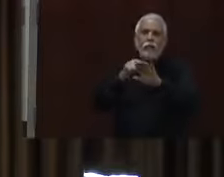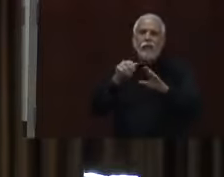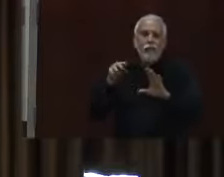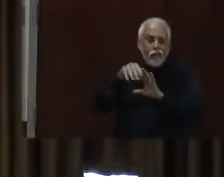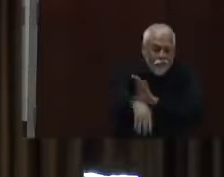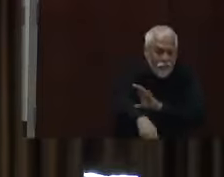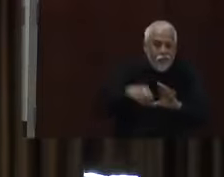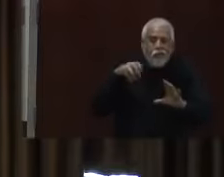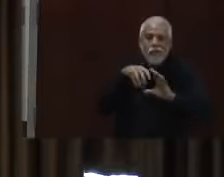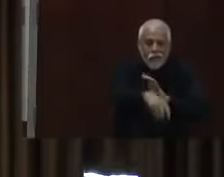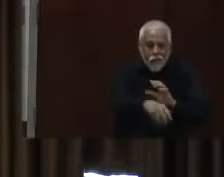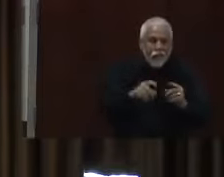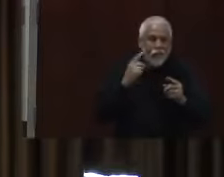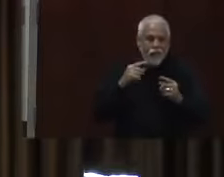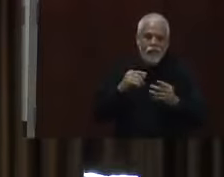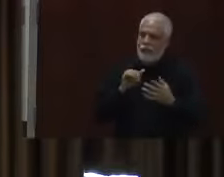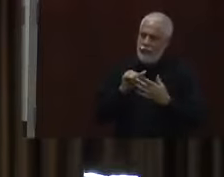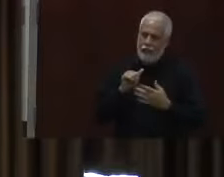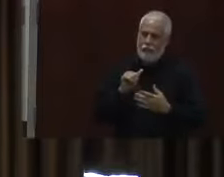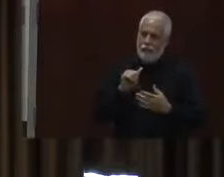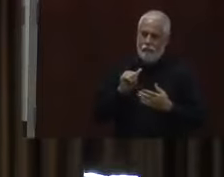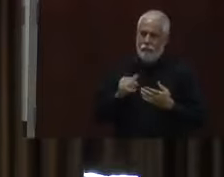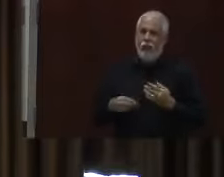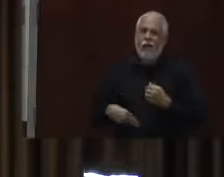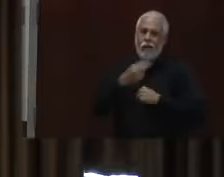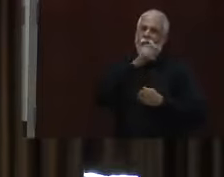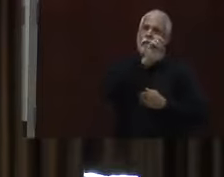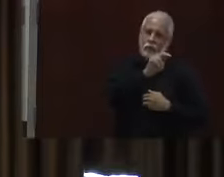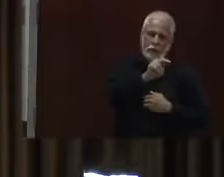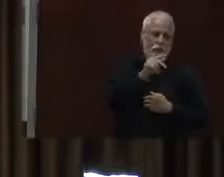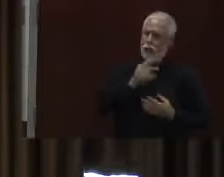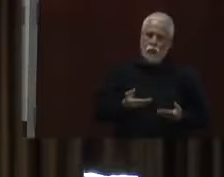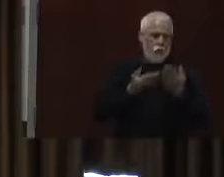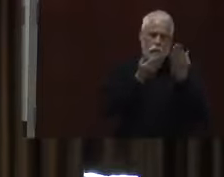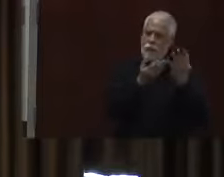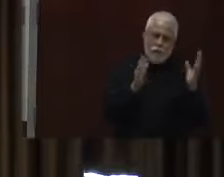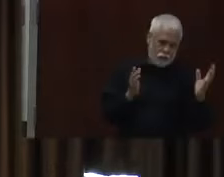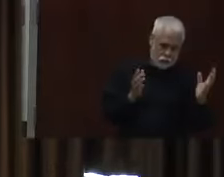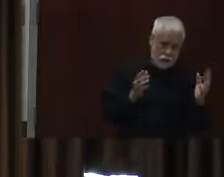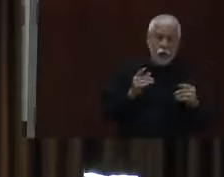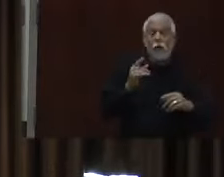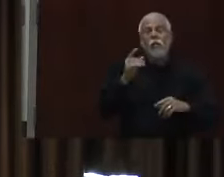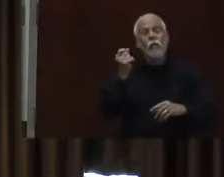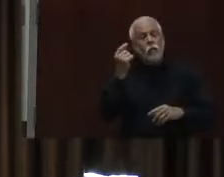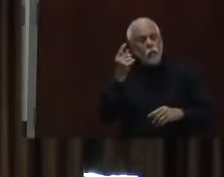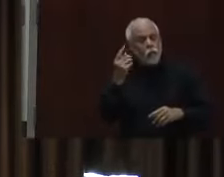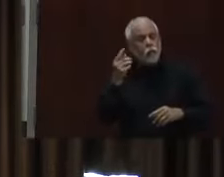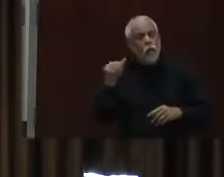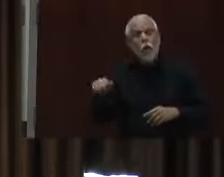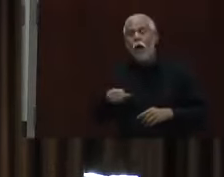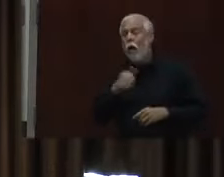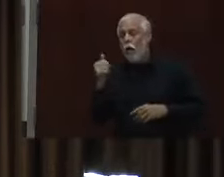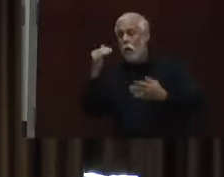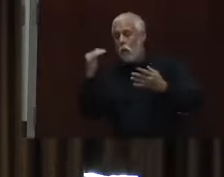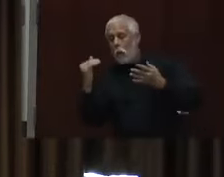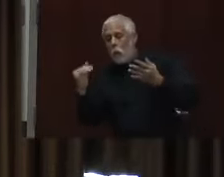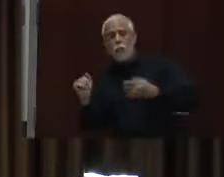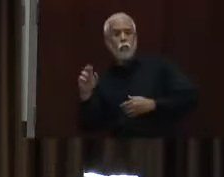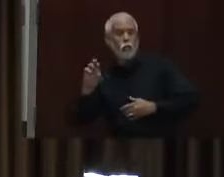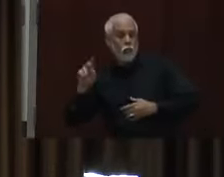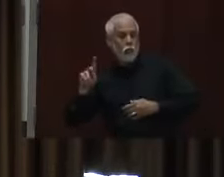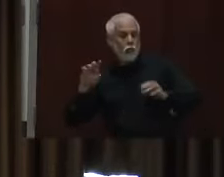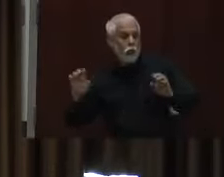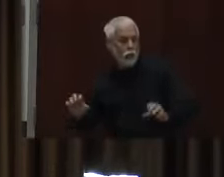hand into a bucket is not ideal and is not recommended, right? But there are other less risky